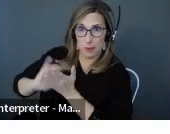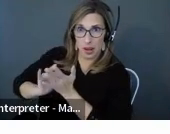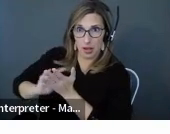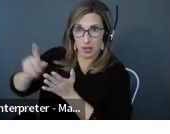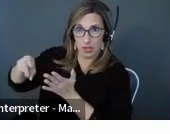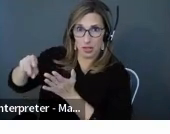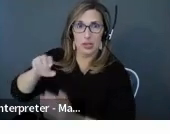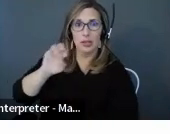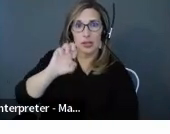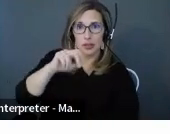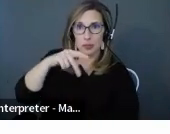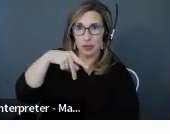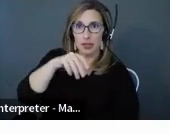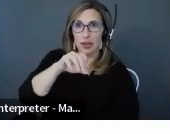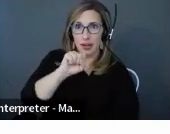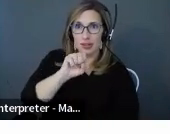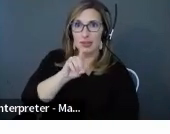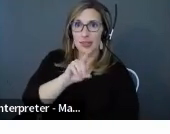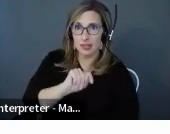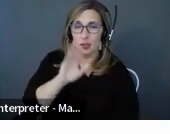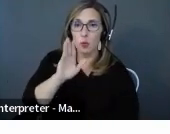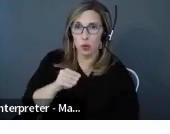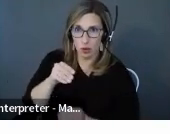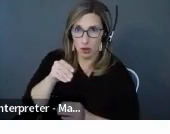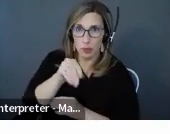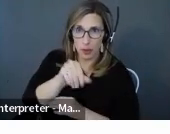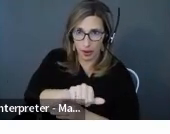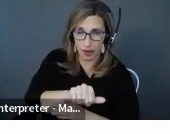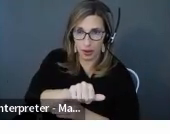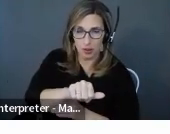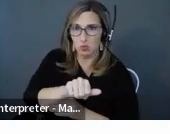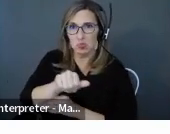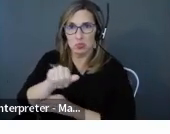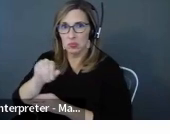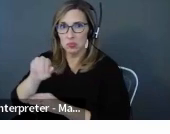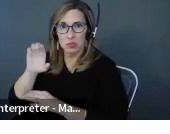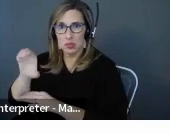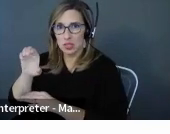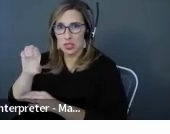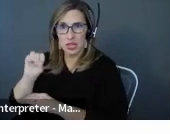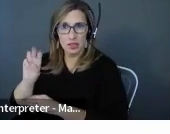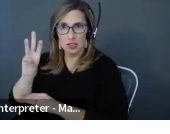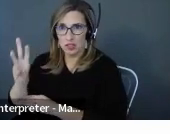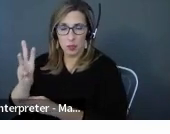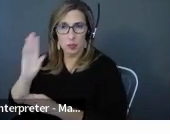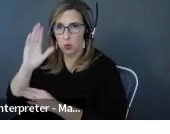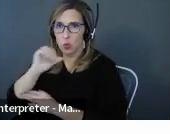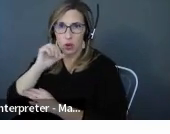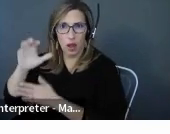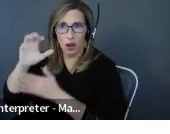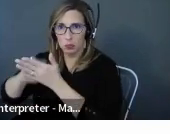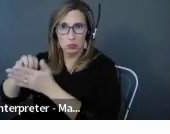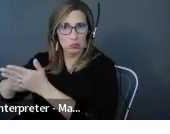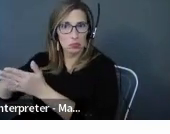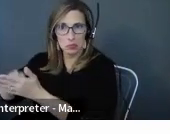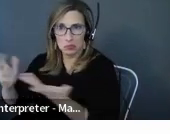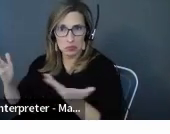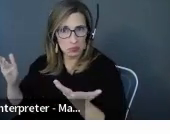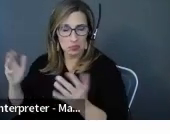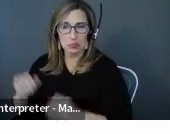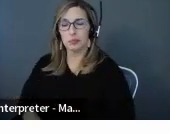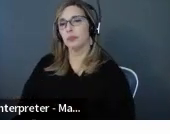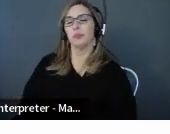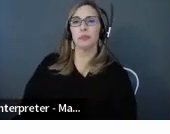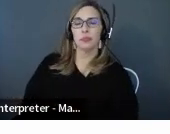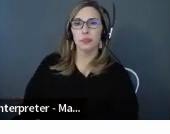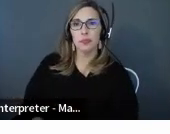cover those services, and the participant would not have these services billed out from their CSW budget.